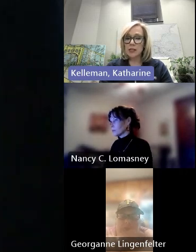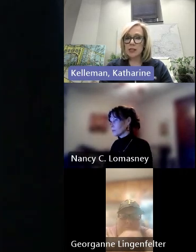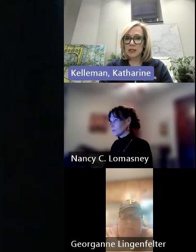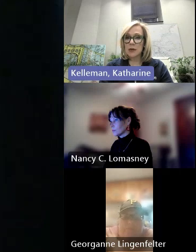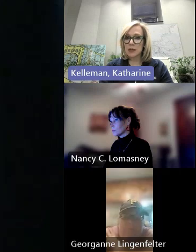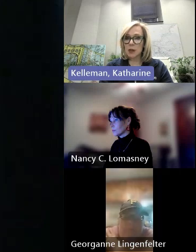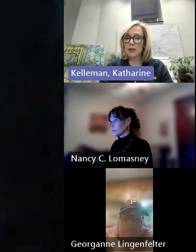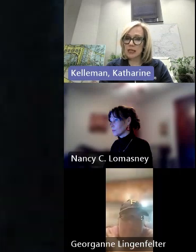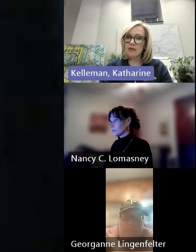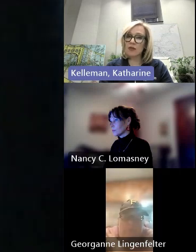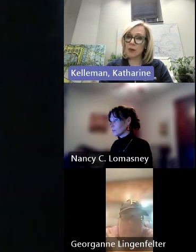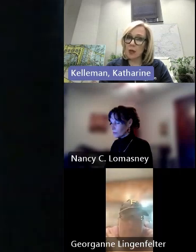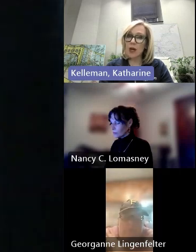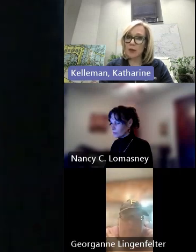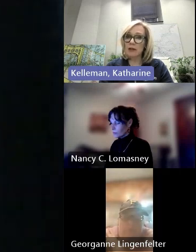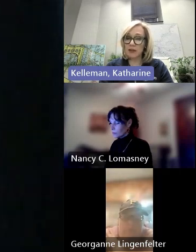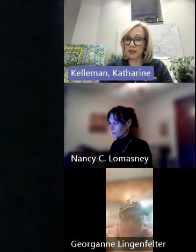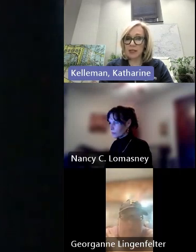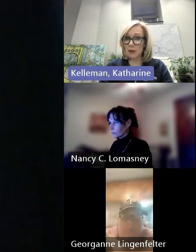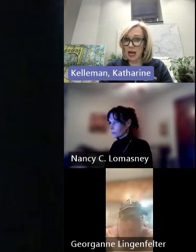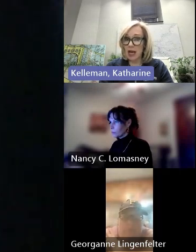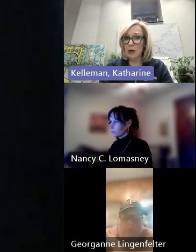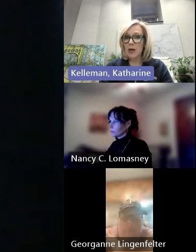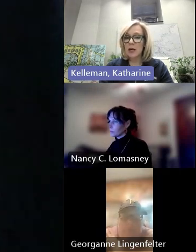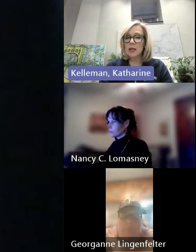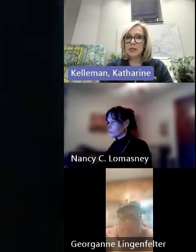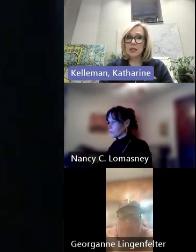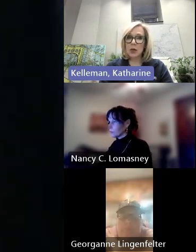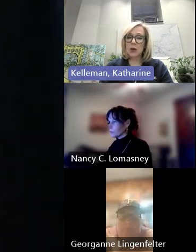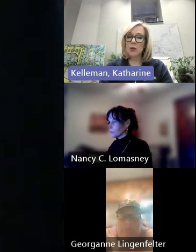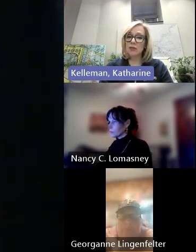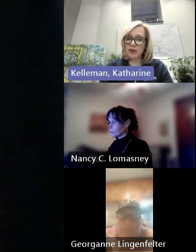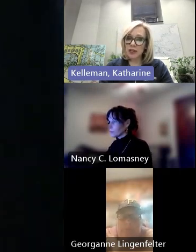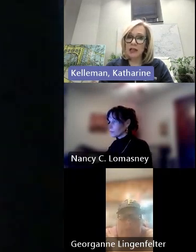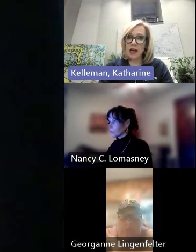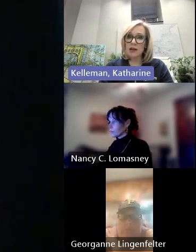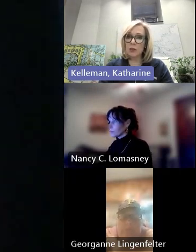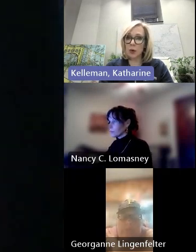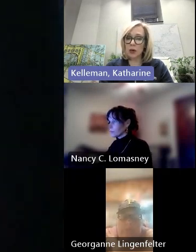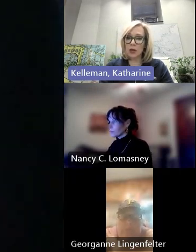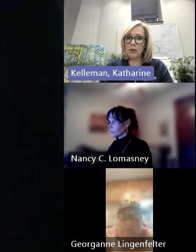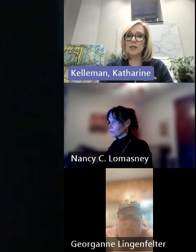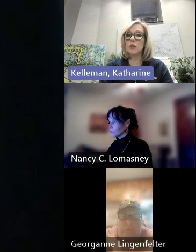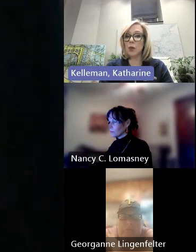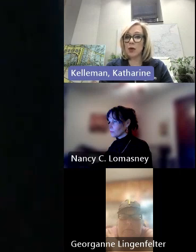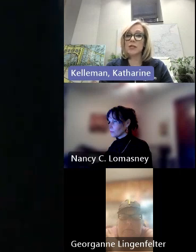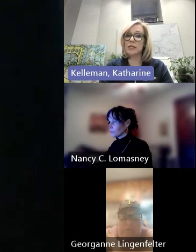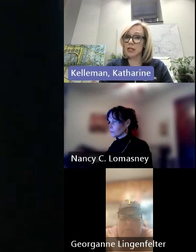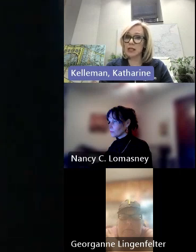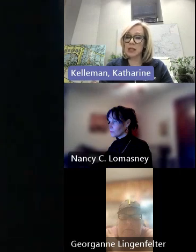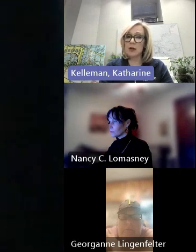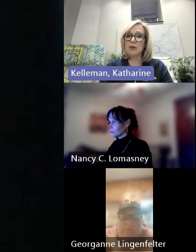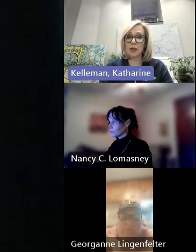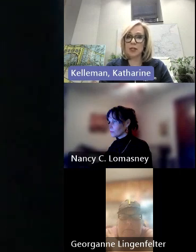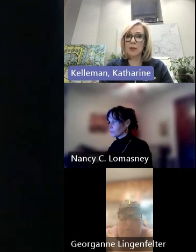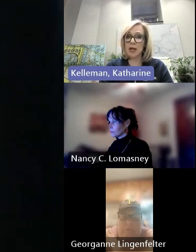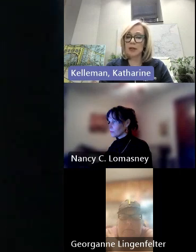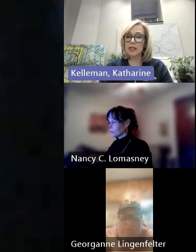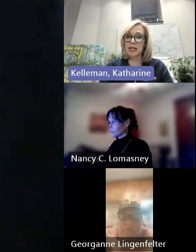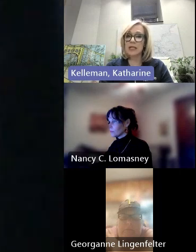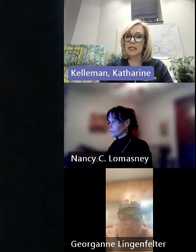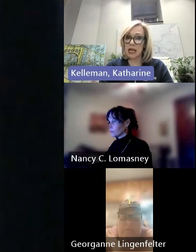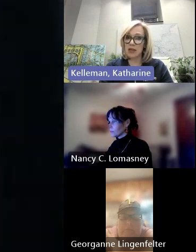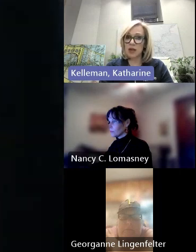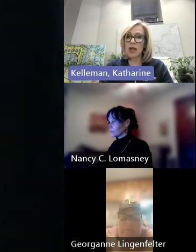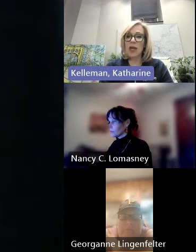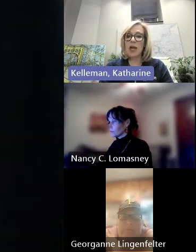projects, these areas won't be safe if we don't come in and fix them now. So it will feel like a lot of work, but it is a work which is necessary for us to be